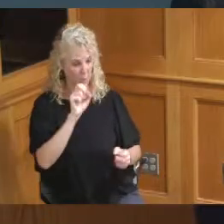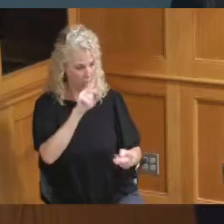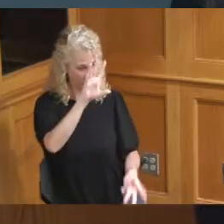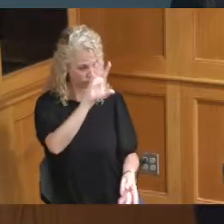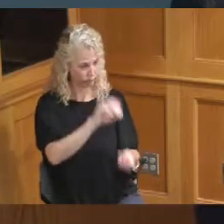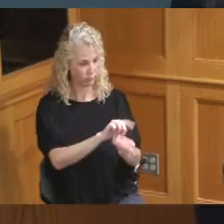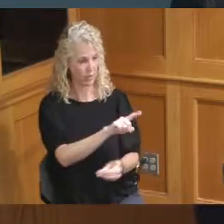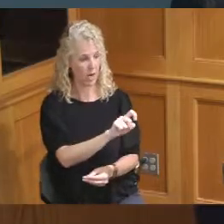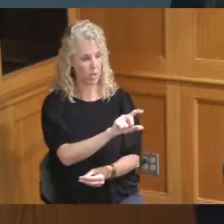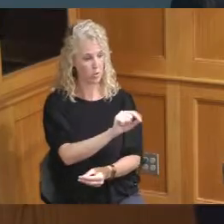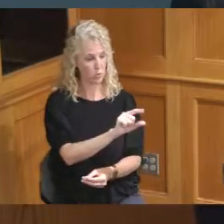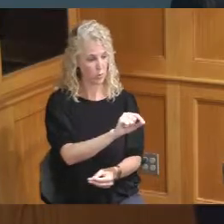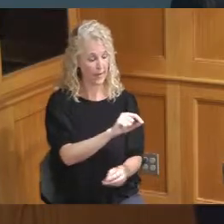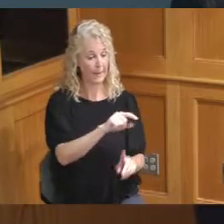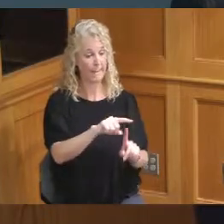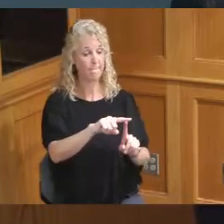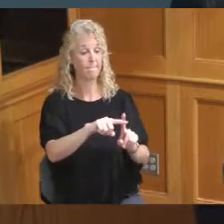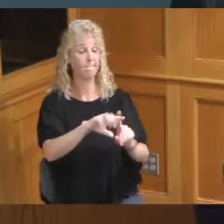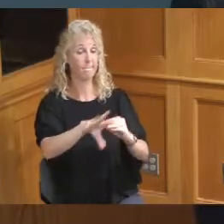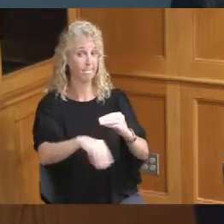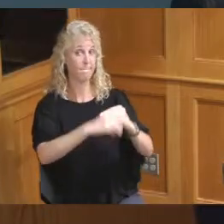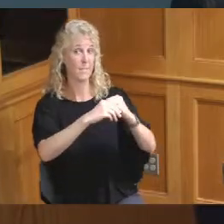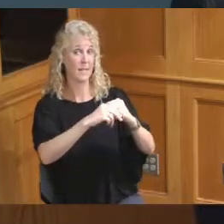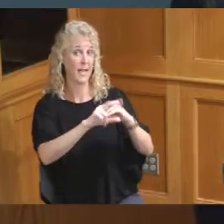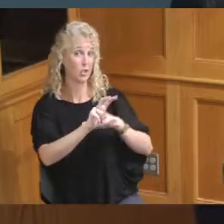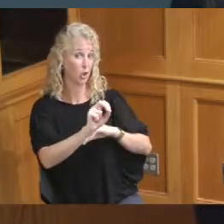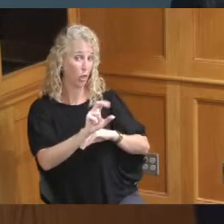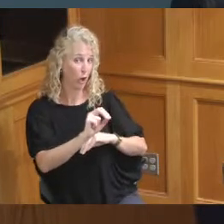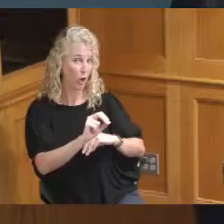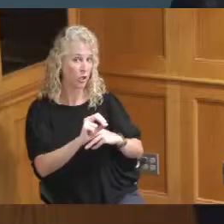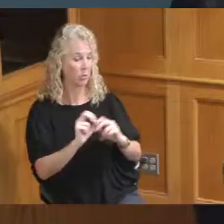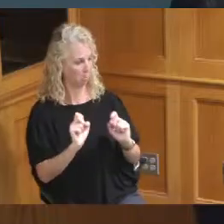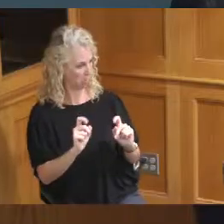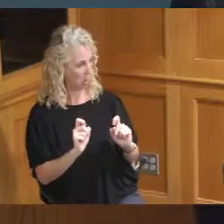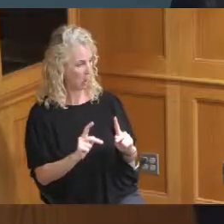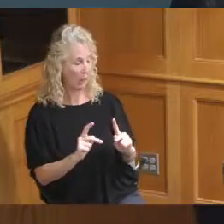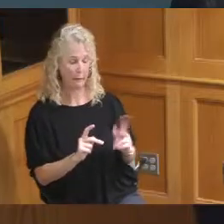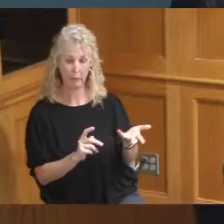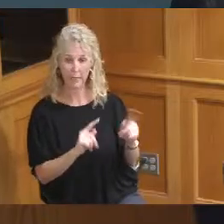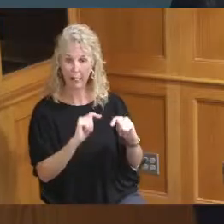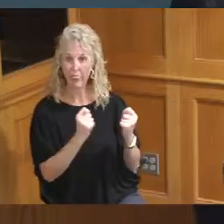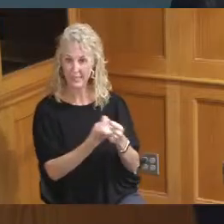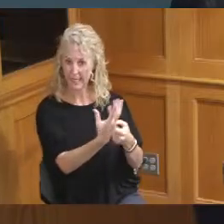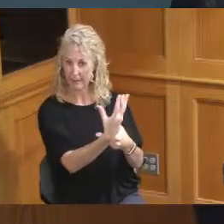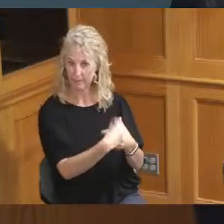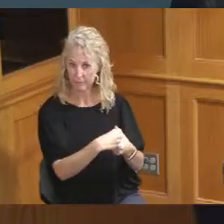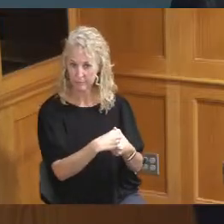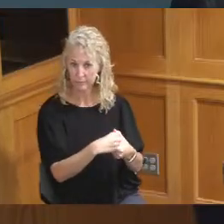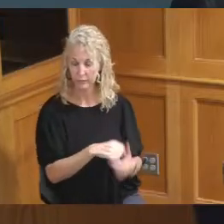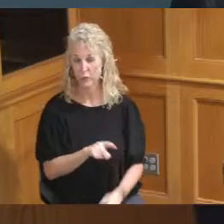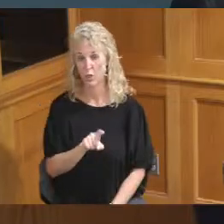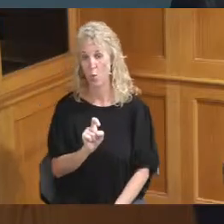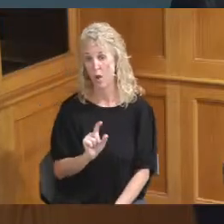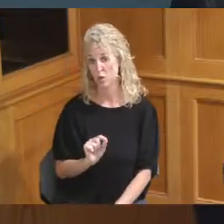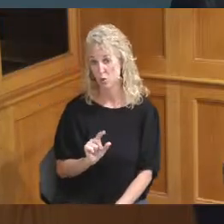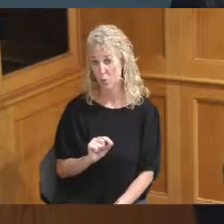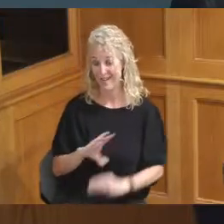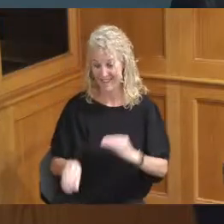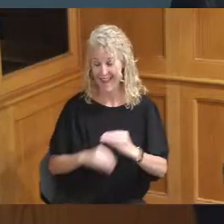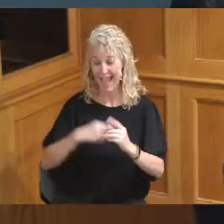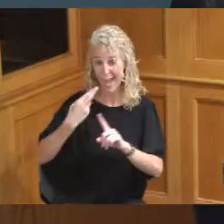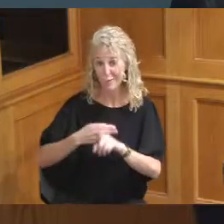the 120, because this is the team's financial participation in the deal. And so you have to take the 120 and add the